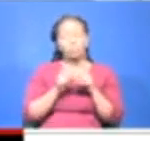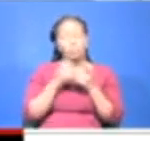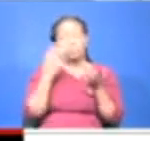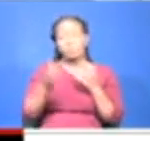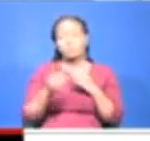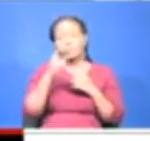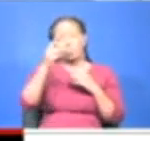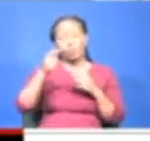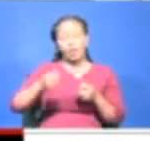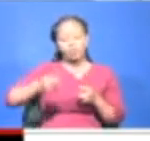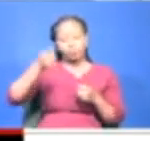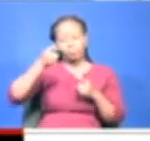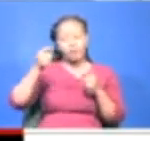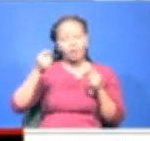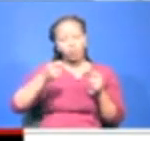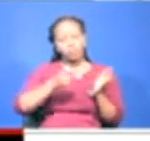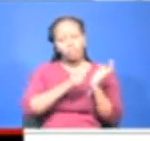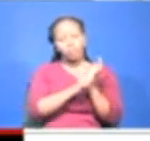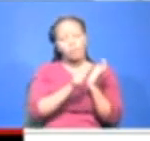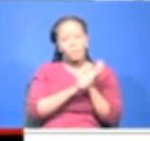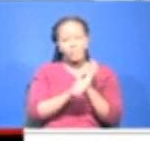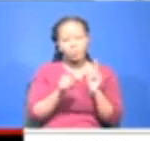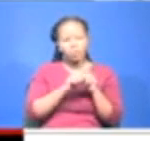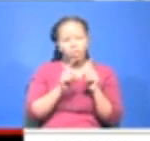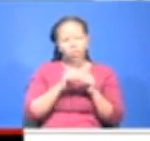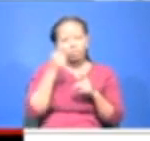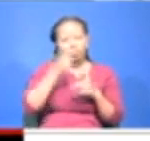and look at, the cost of producing